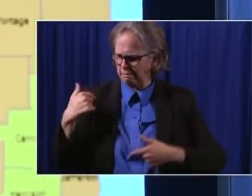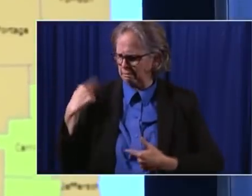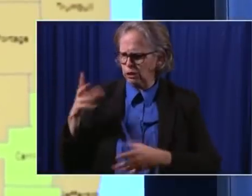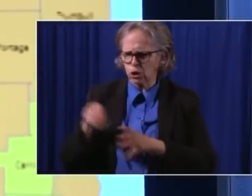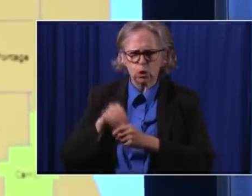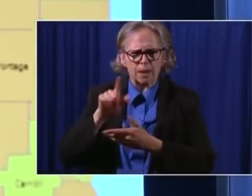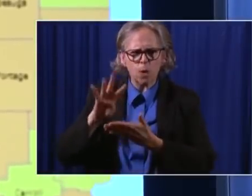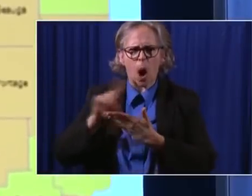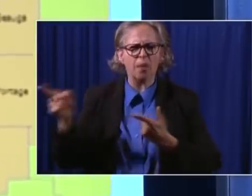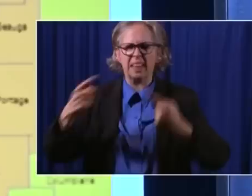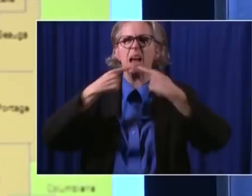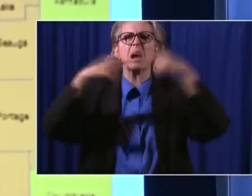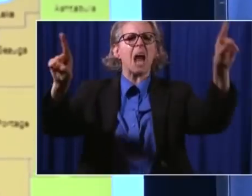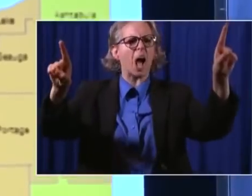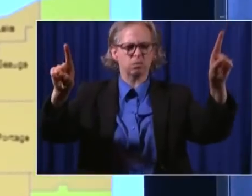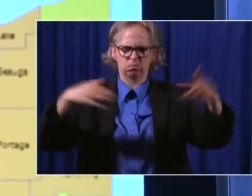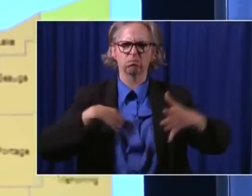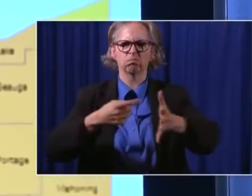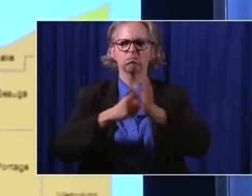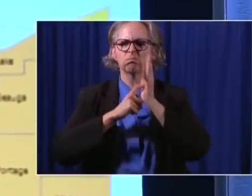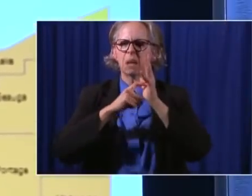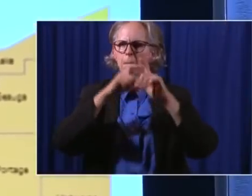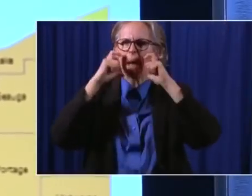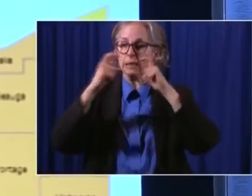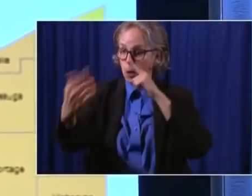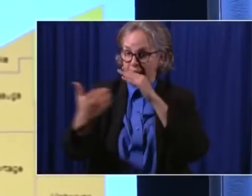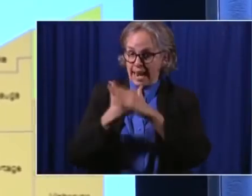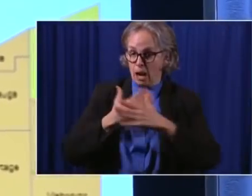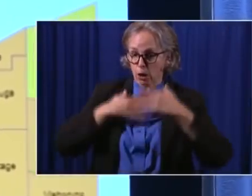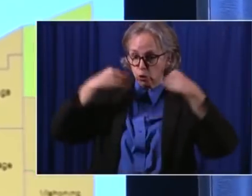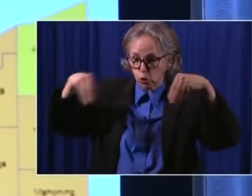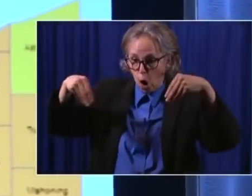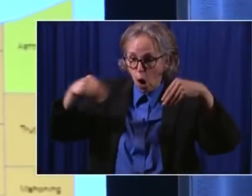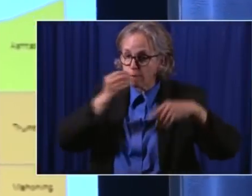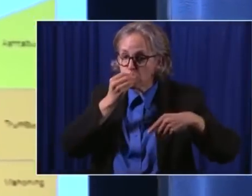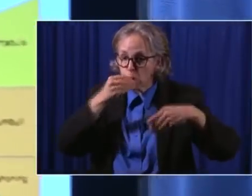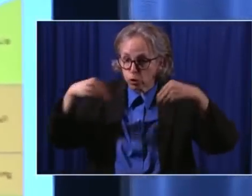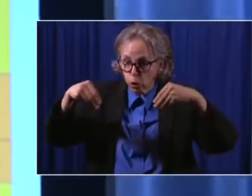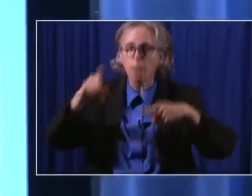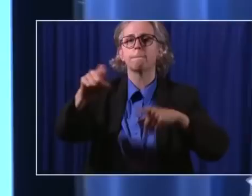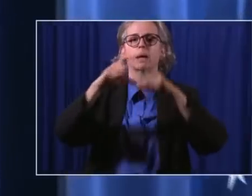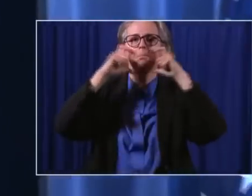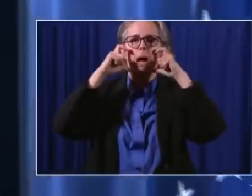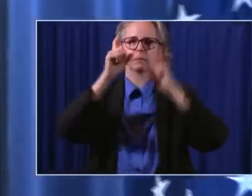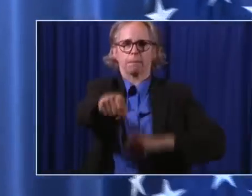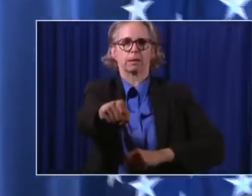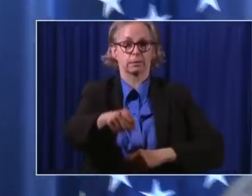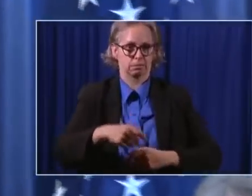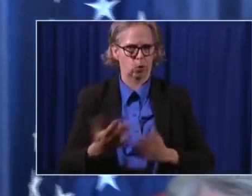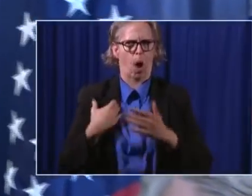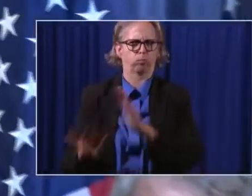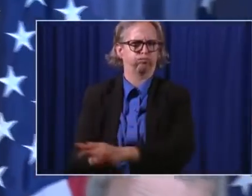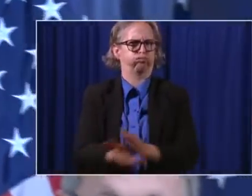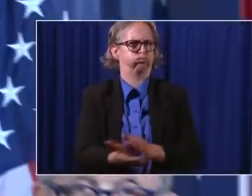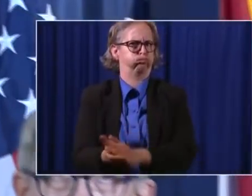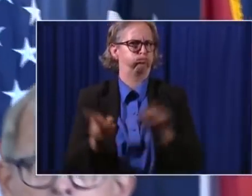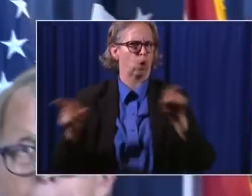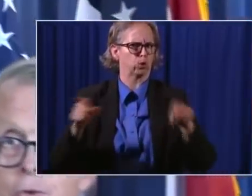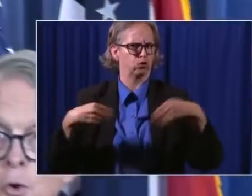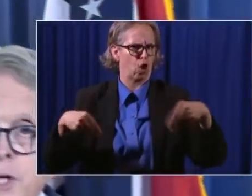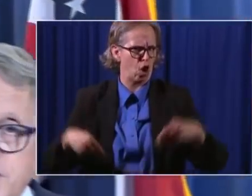be worn. We've talked about masks a lot, but as I said last night,